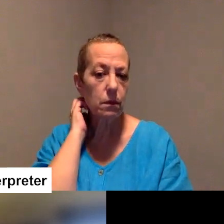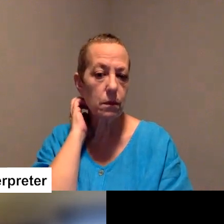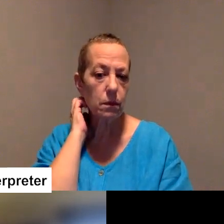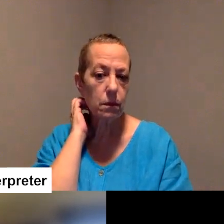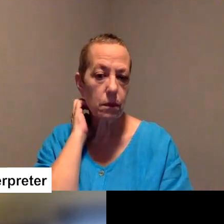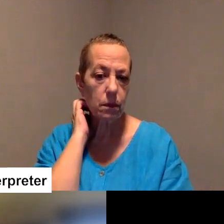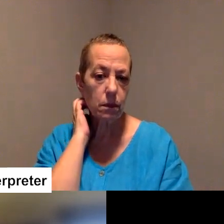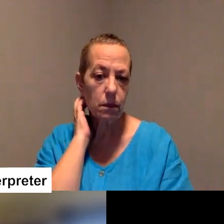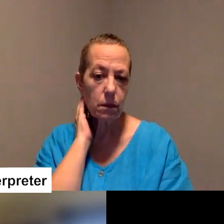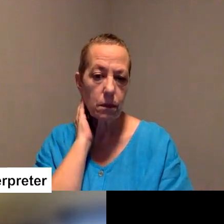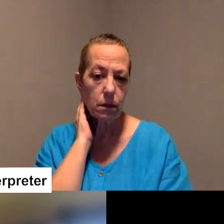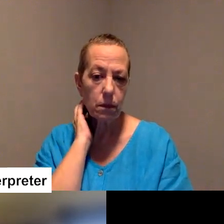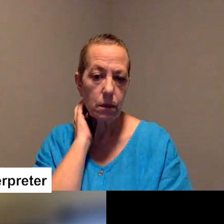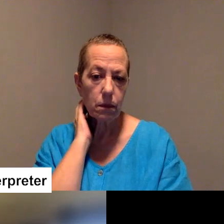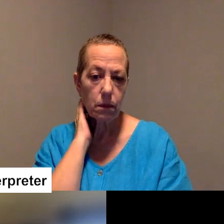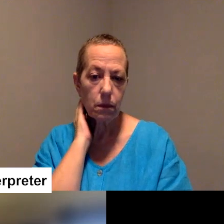are